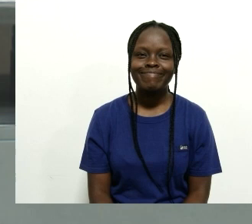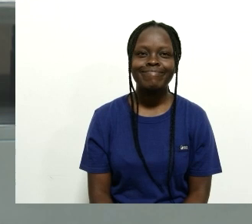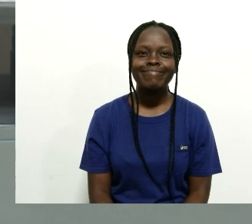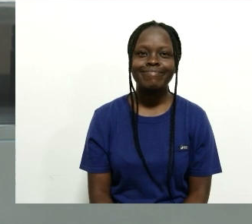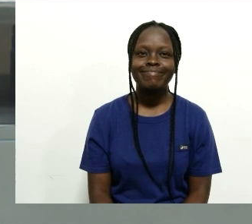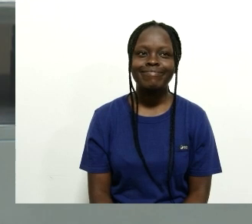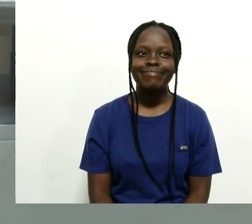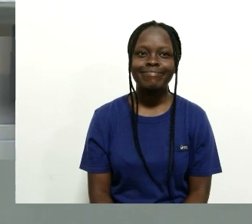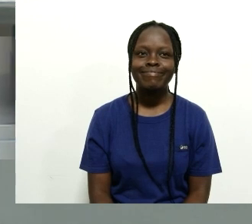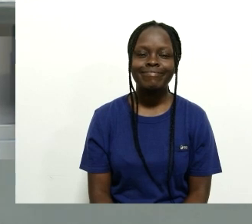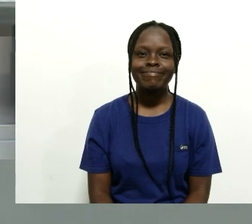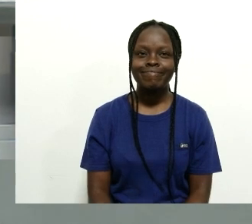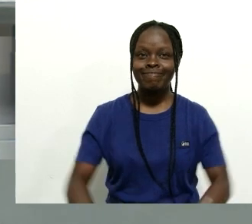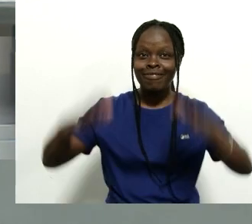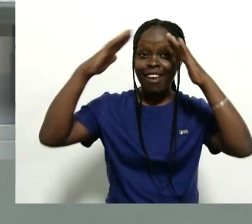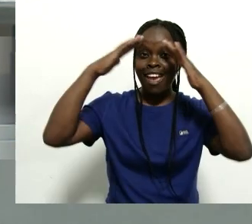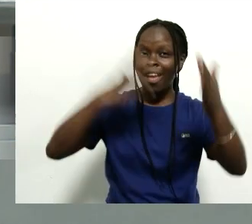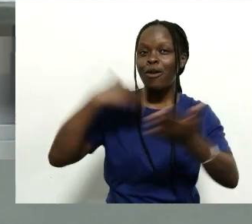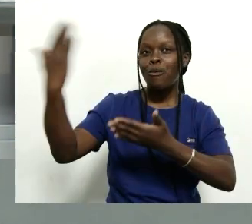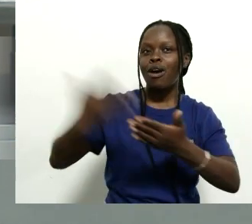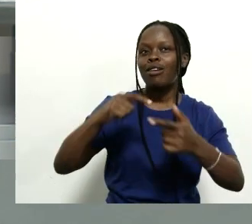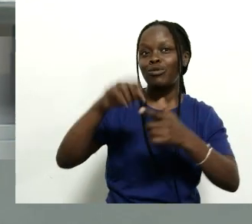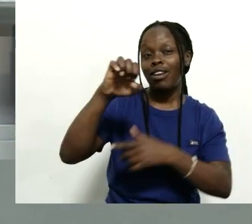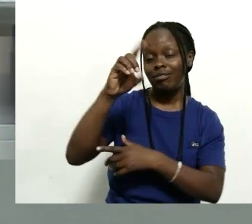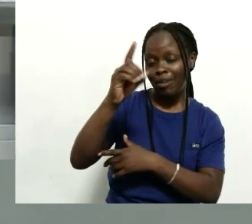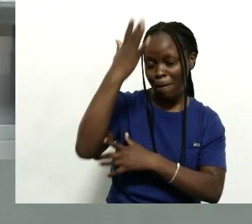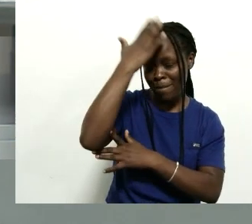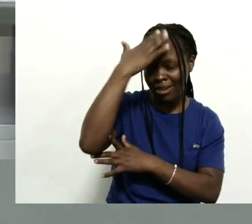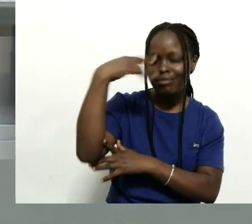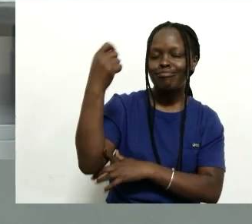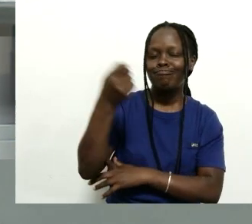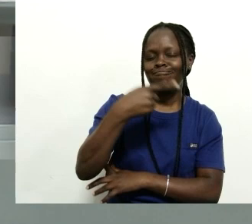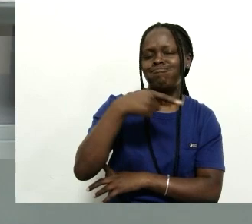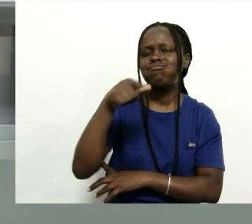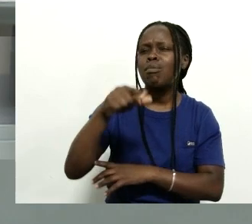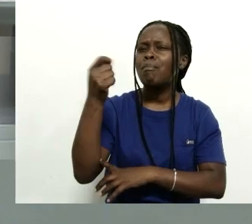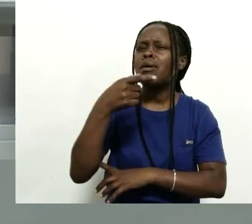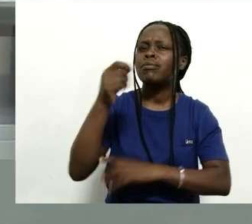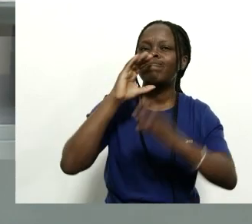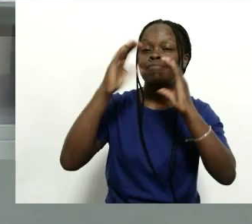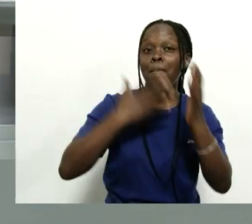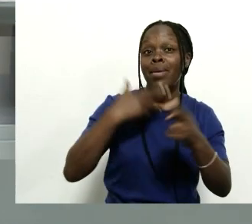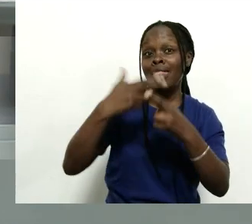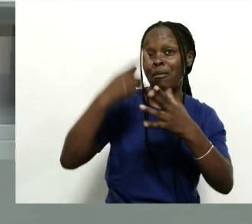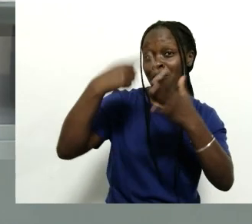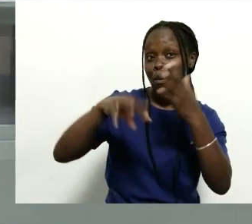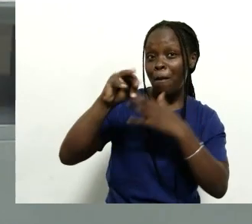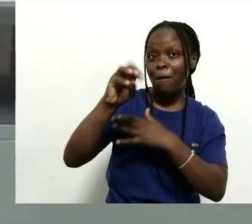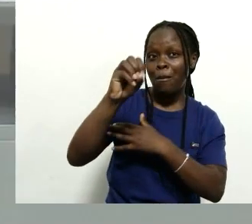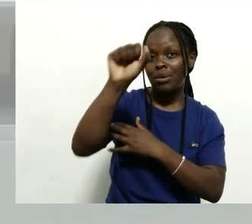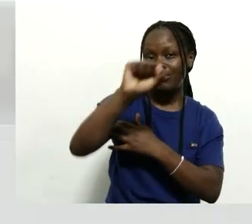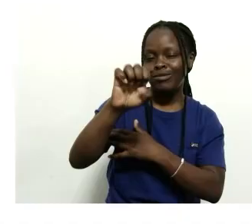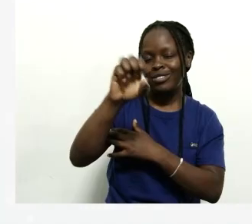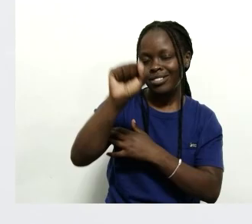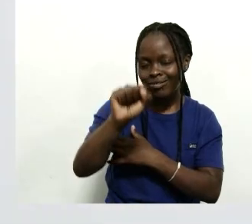Africa. Hello and welcome to EdTech Monday Kenya, a monthly series of conversations. My name is Moses Kemibaro, your host and moderator for the